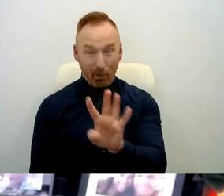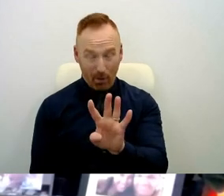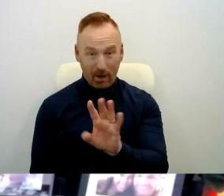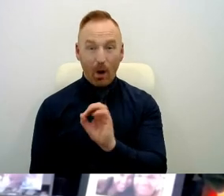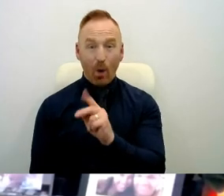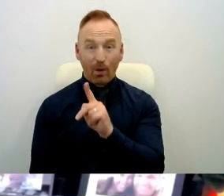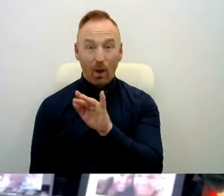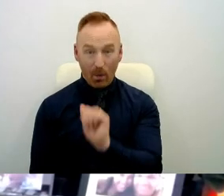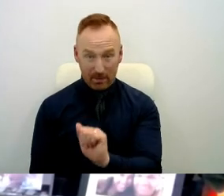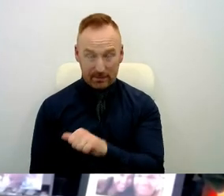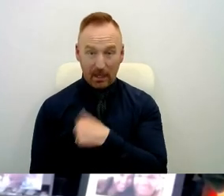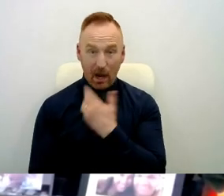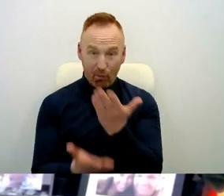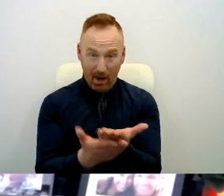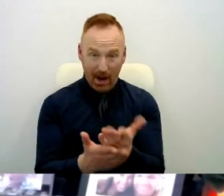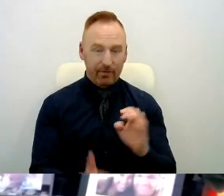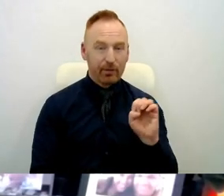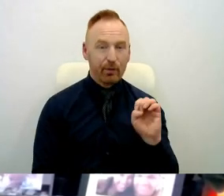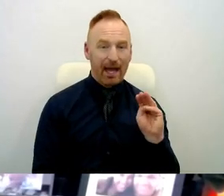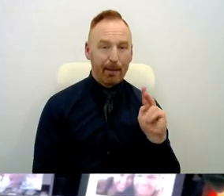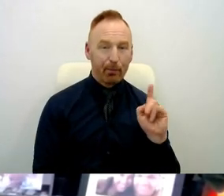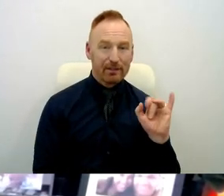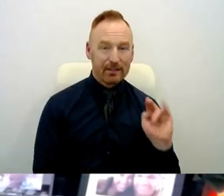coming up through Emerson by train,